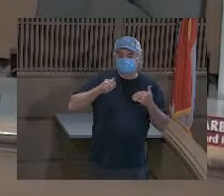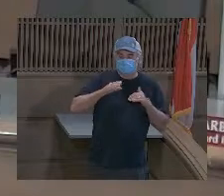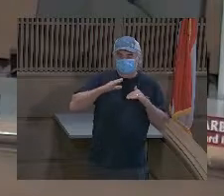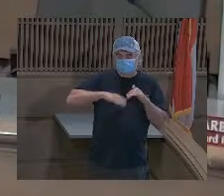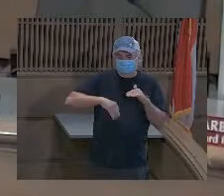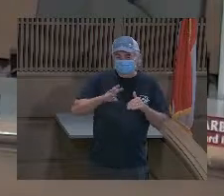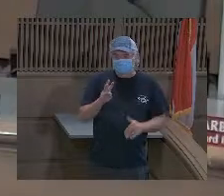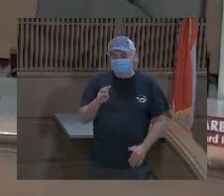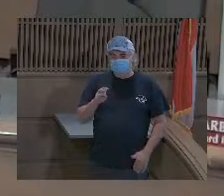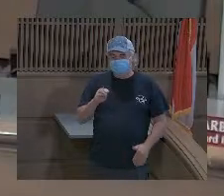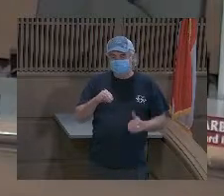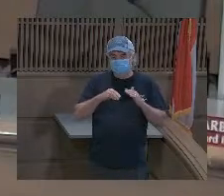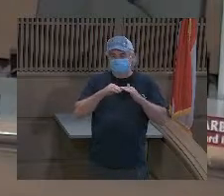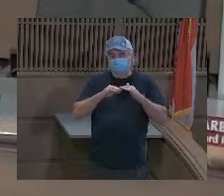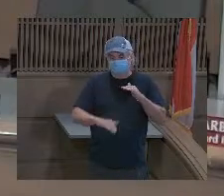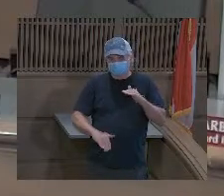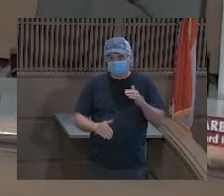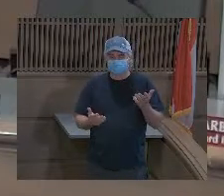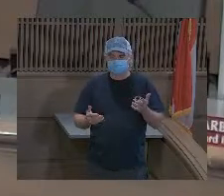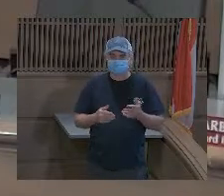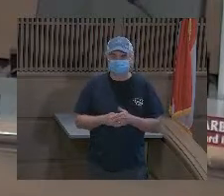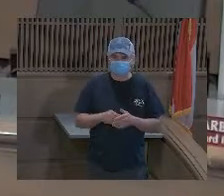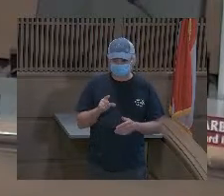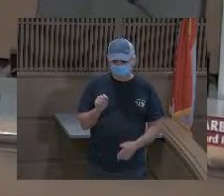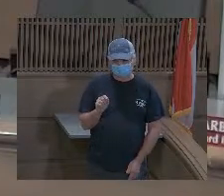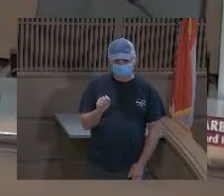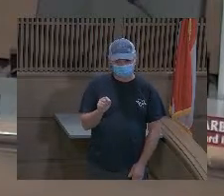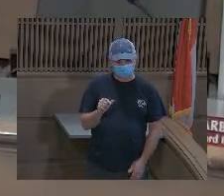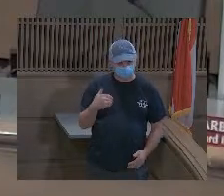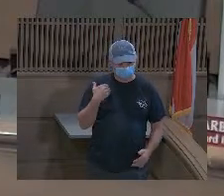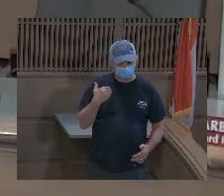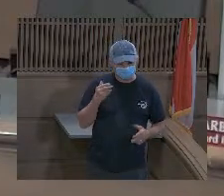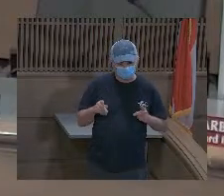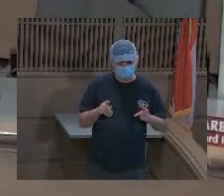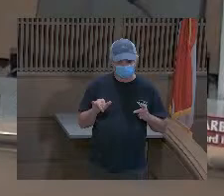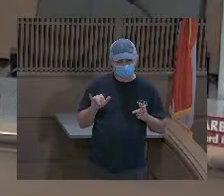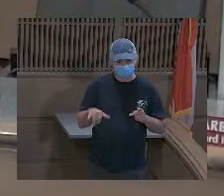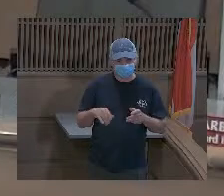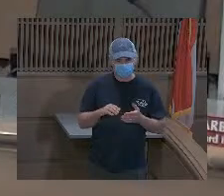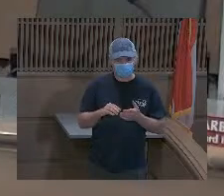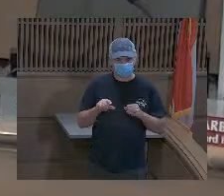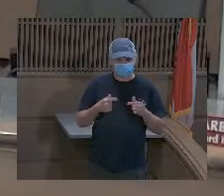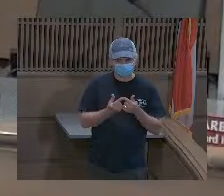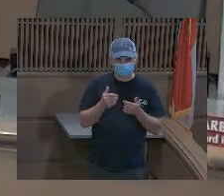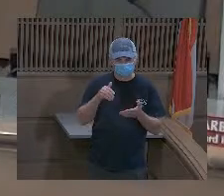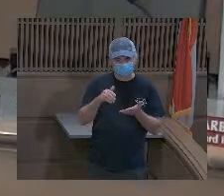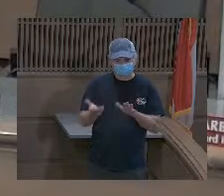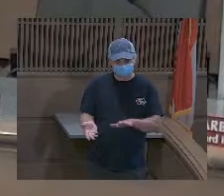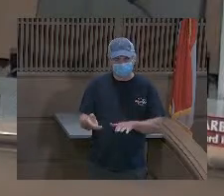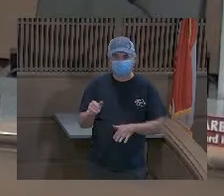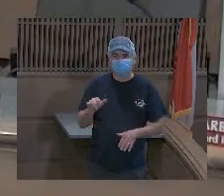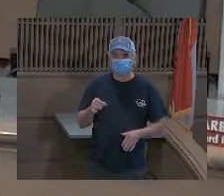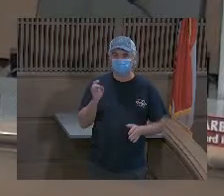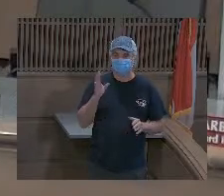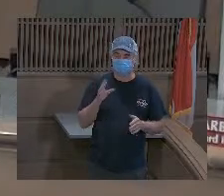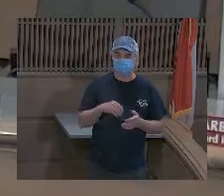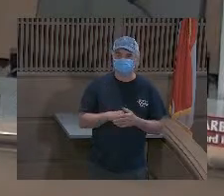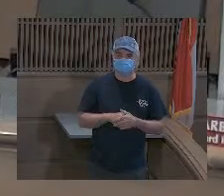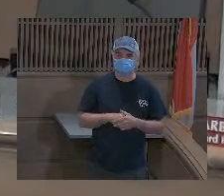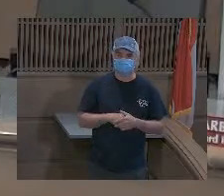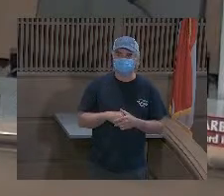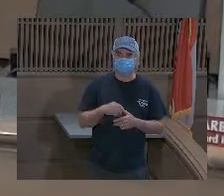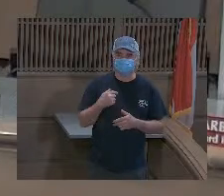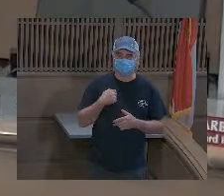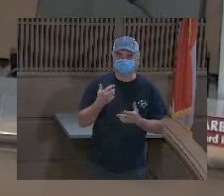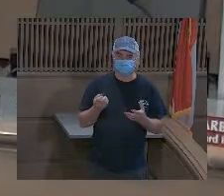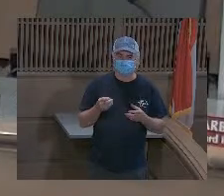kind of gruesome numbers, I would hope, enlighten the community, but